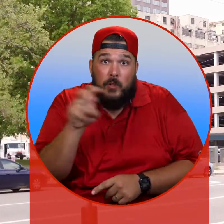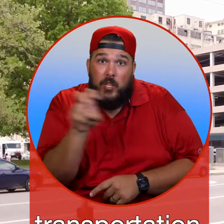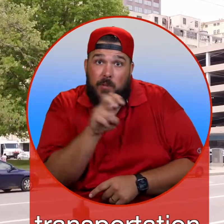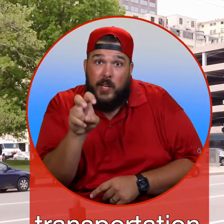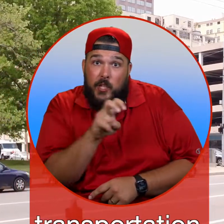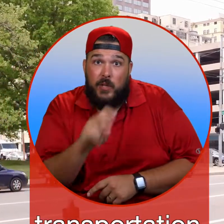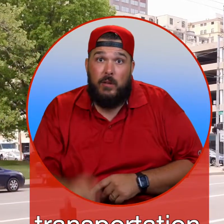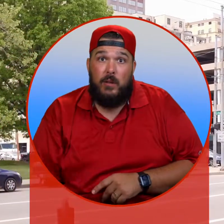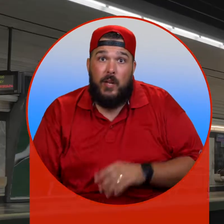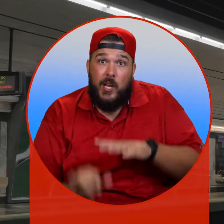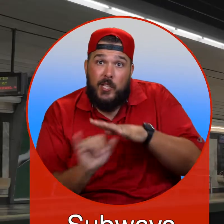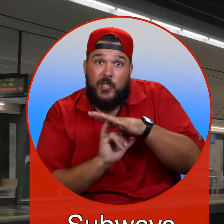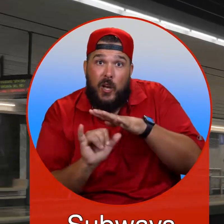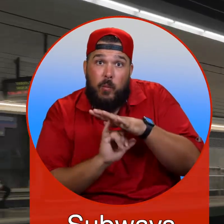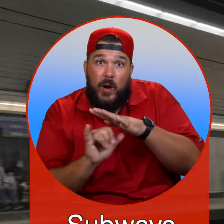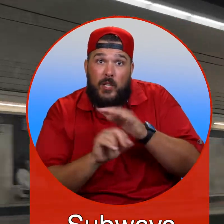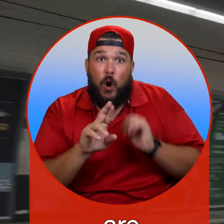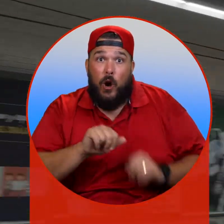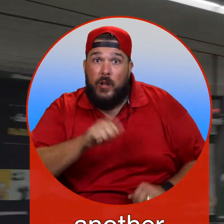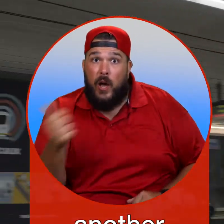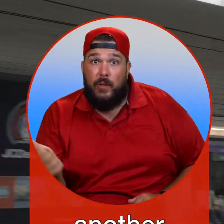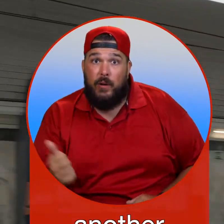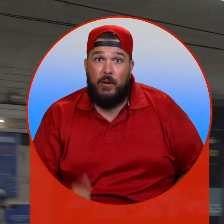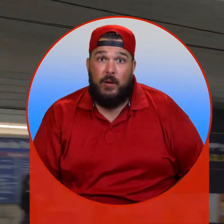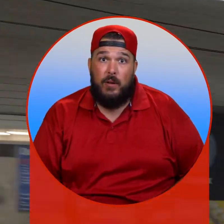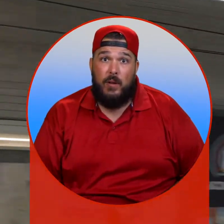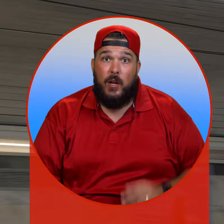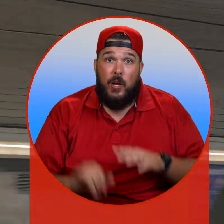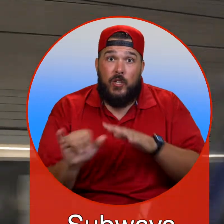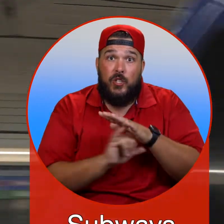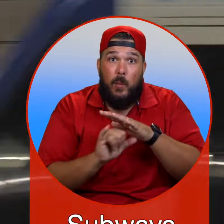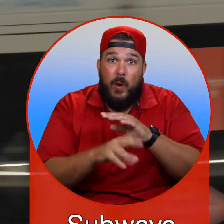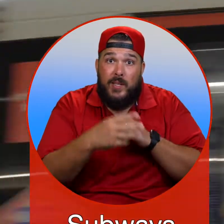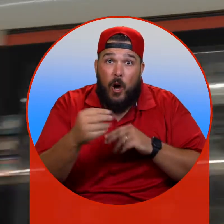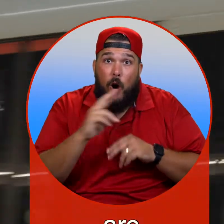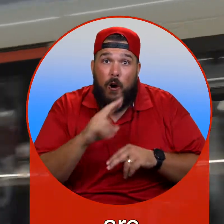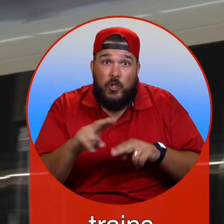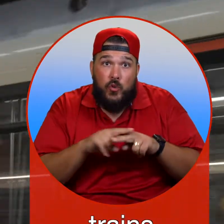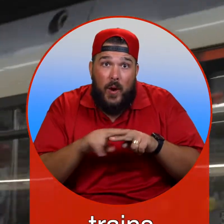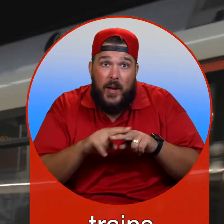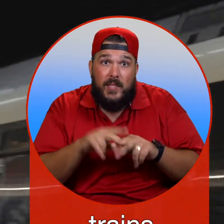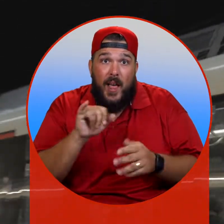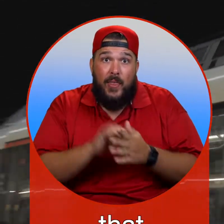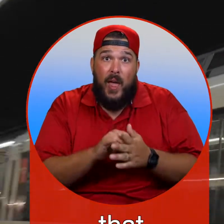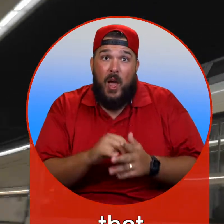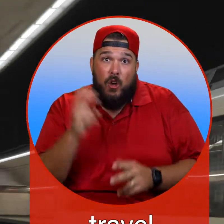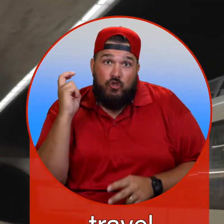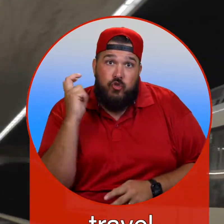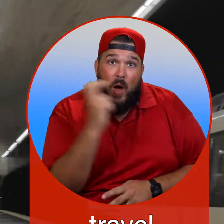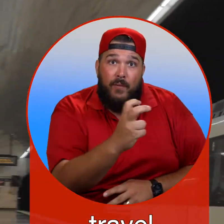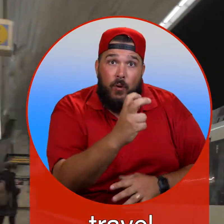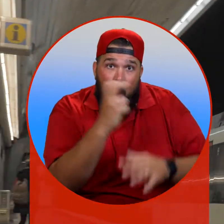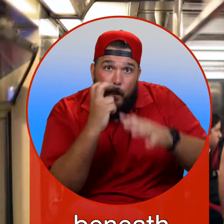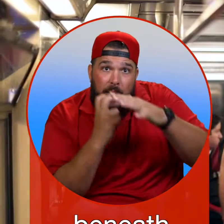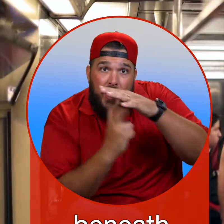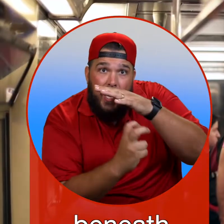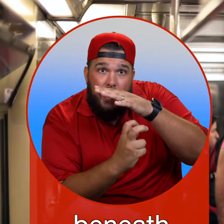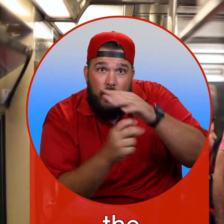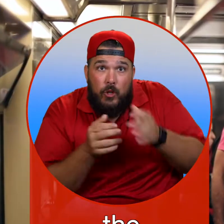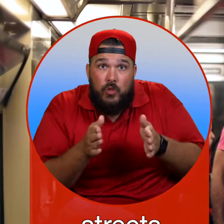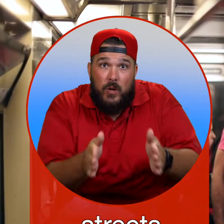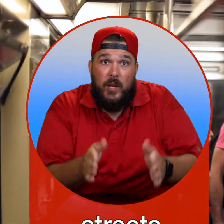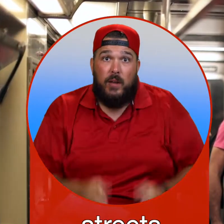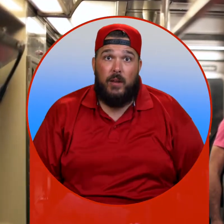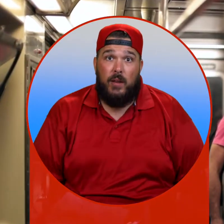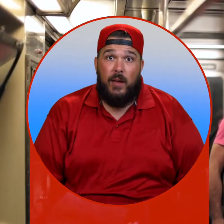of public transportation. Subways are another. Subways are trains that travel